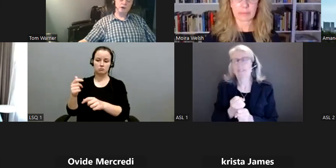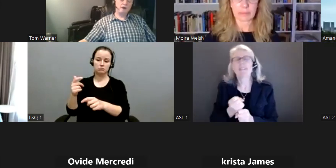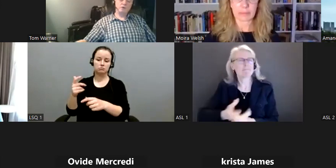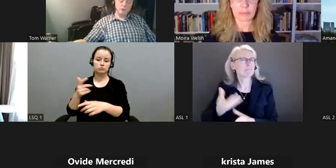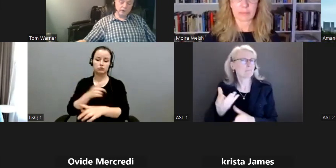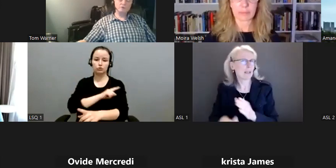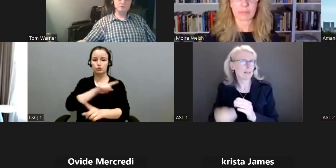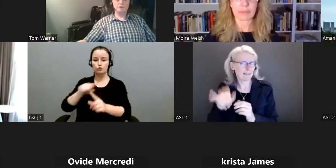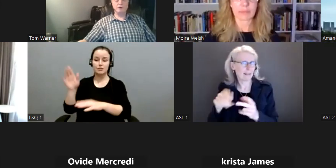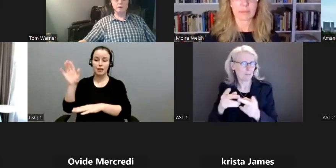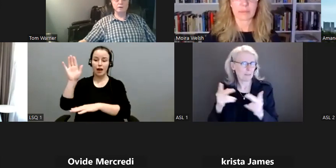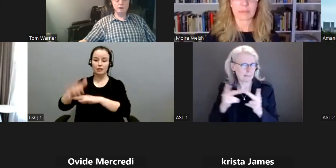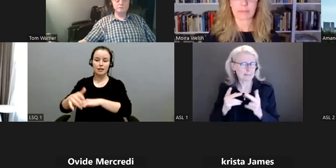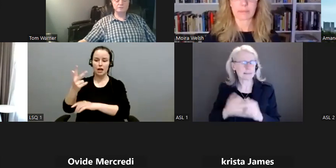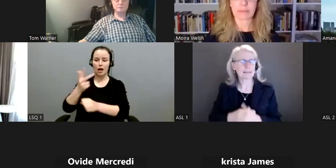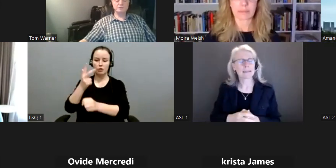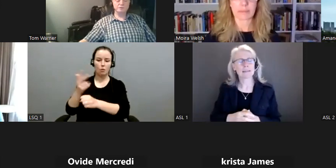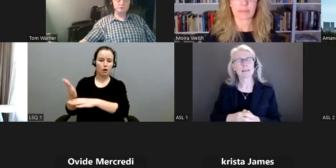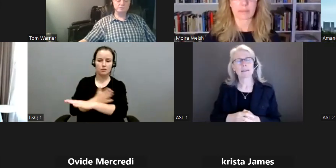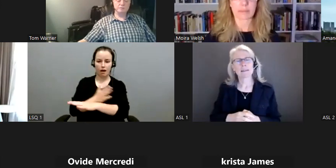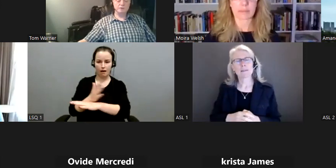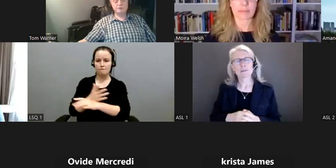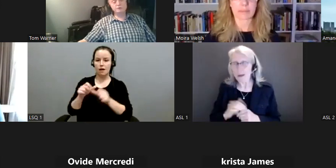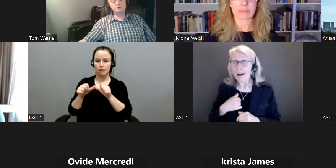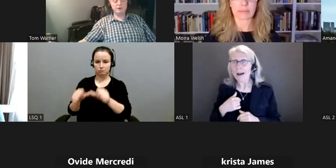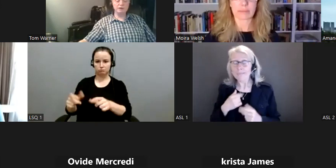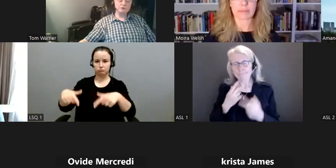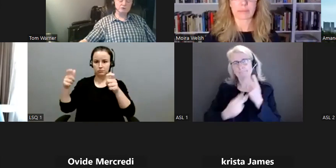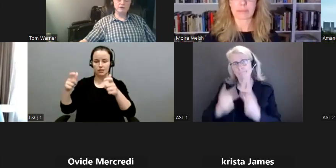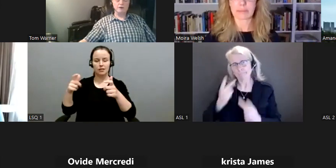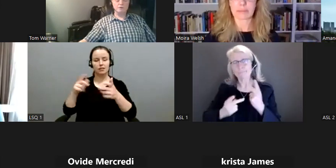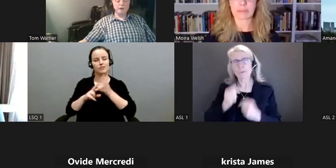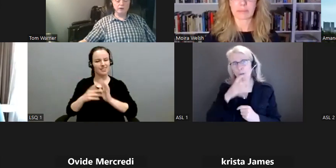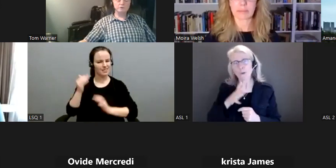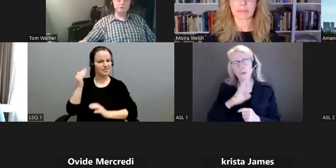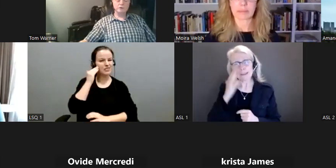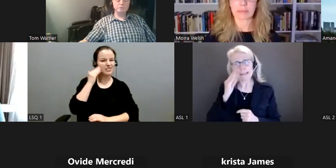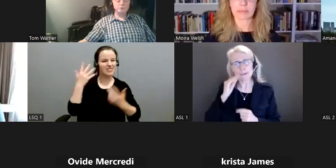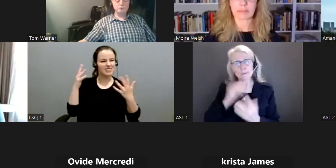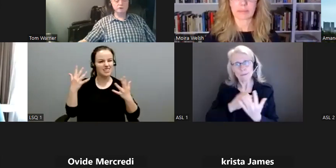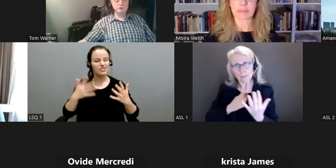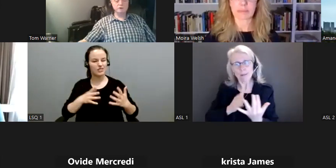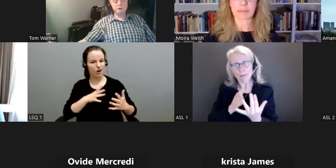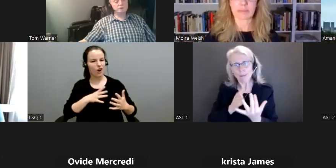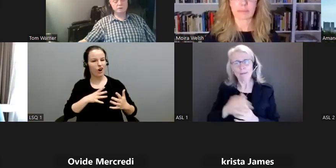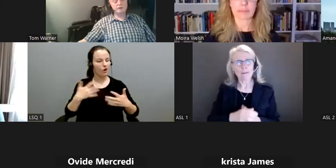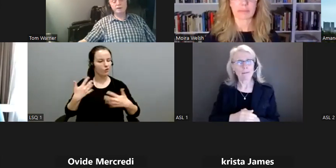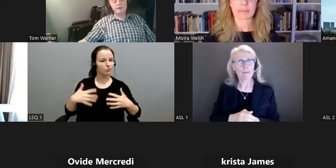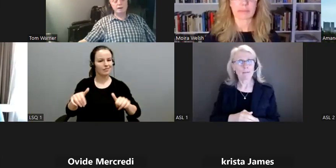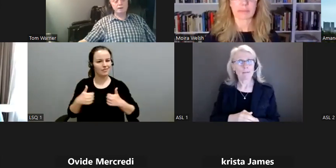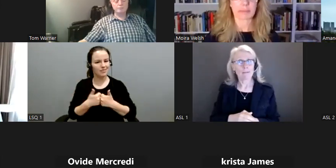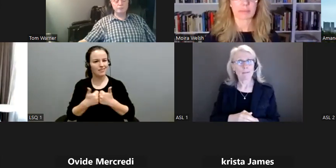so I have an awareness of some of the the issues and challenges around people who are